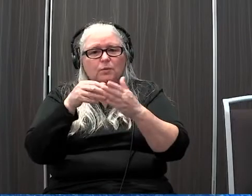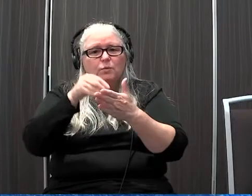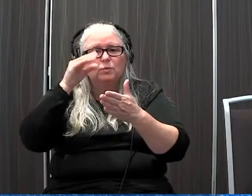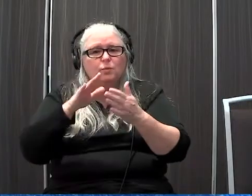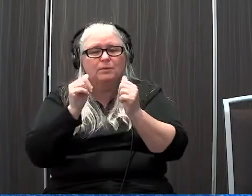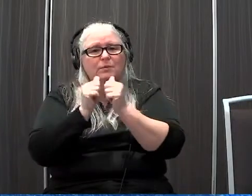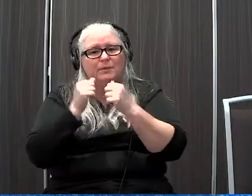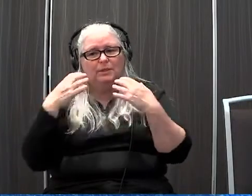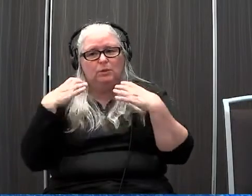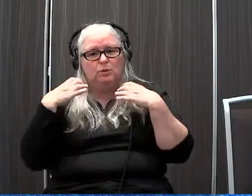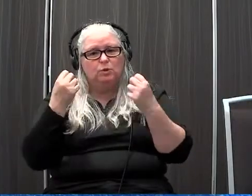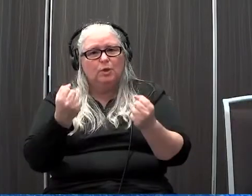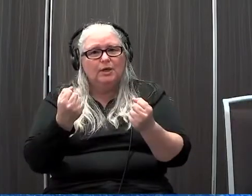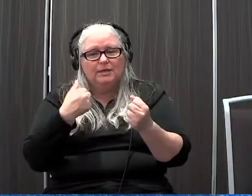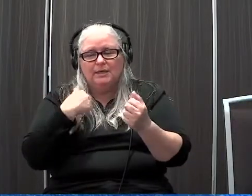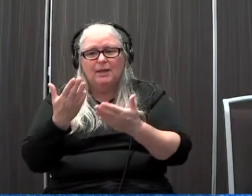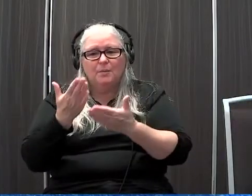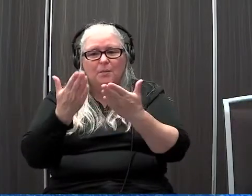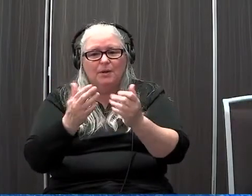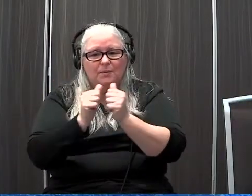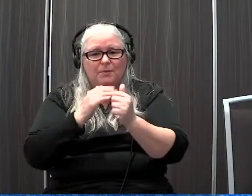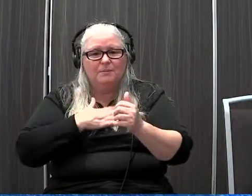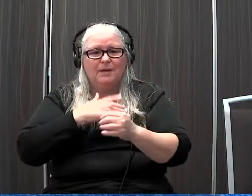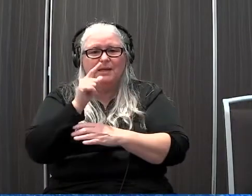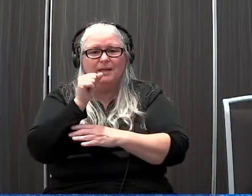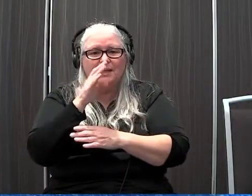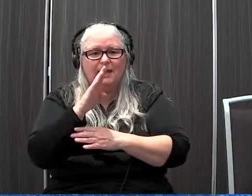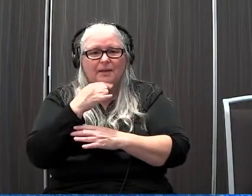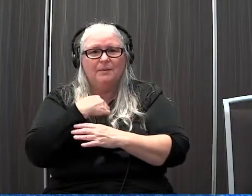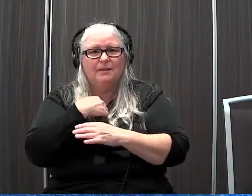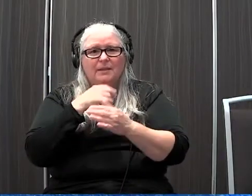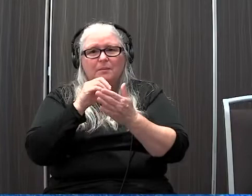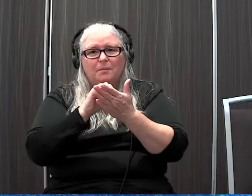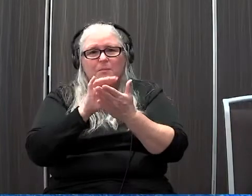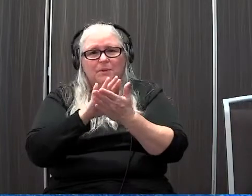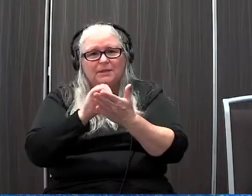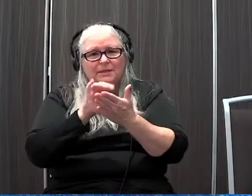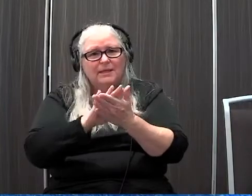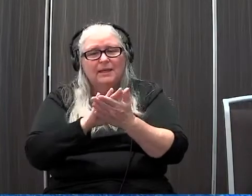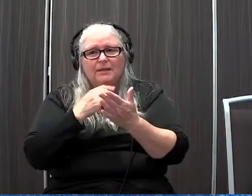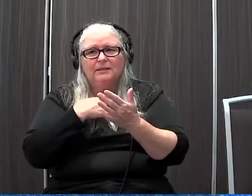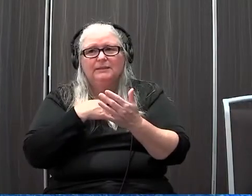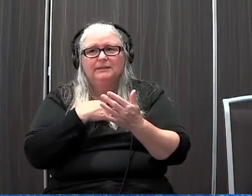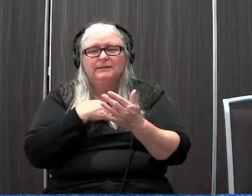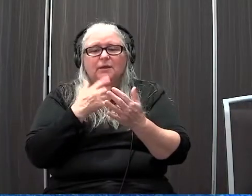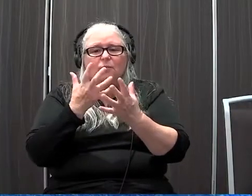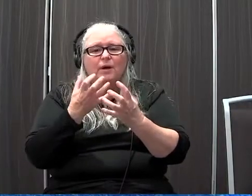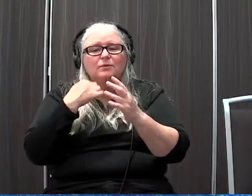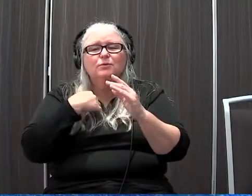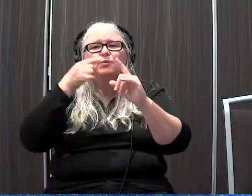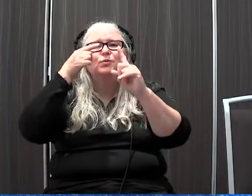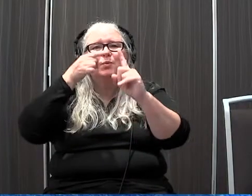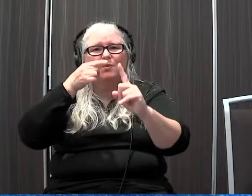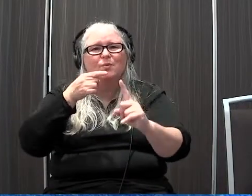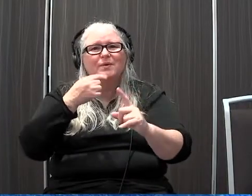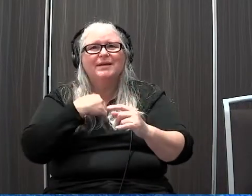to my research lab, and we started putting together a really, really rough draft of what we wanted this to look like. And then I